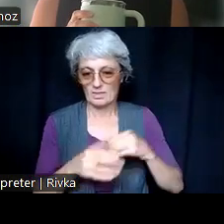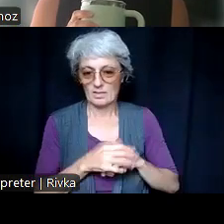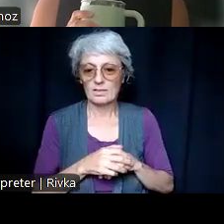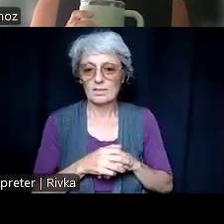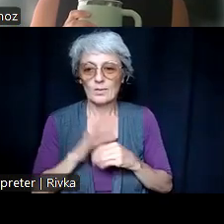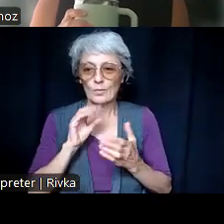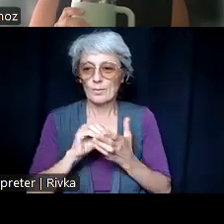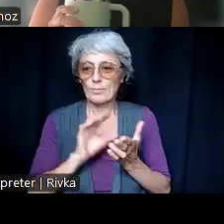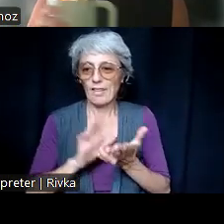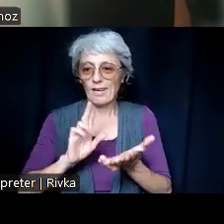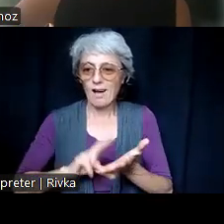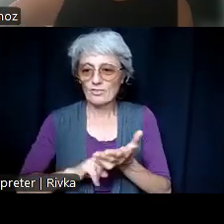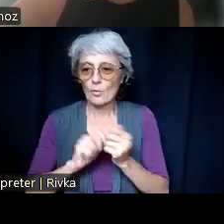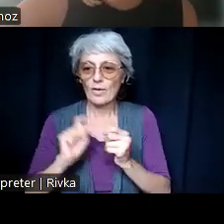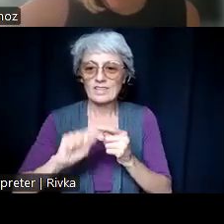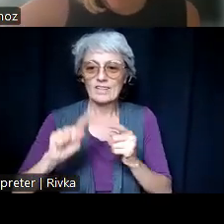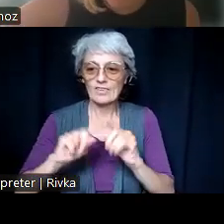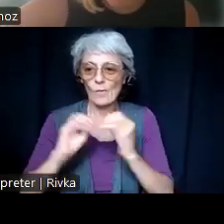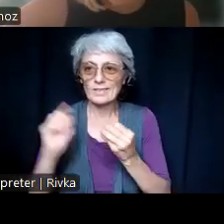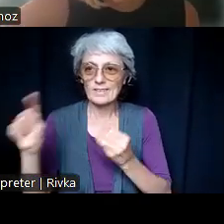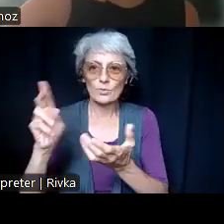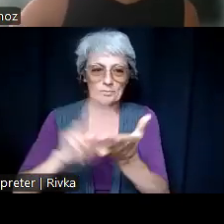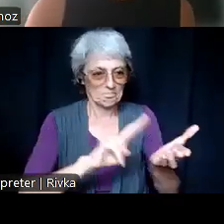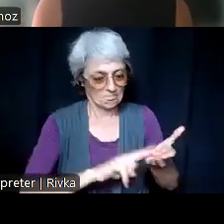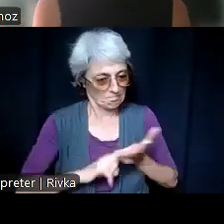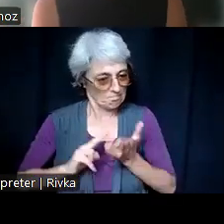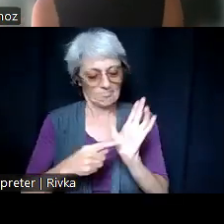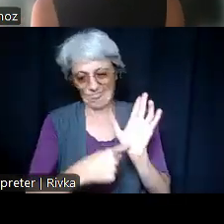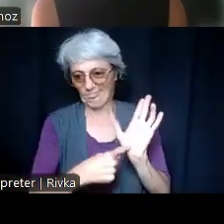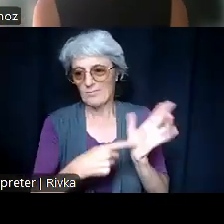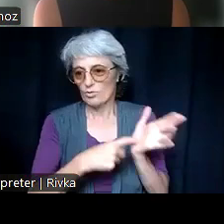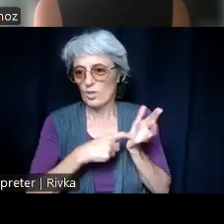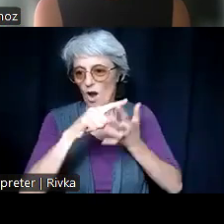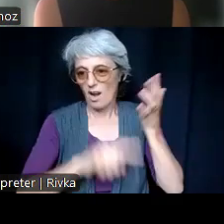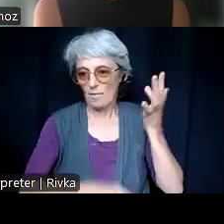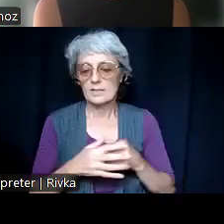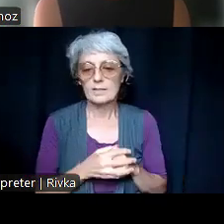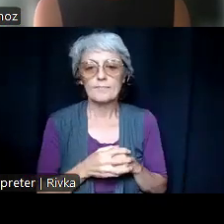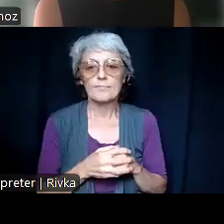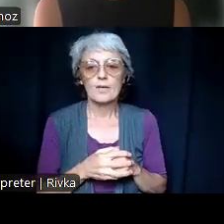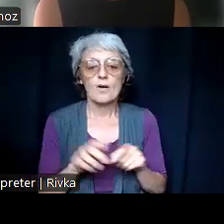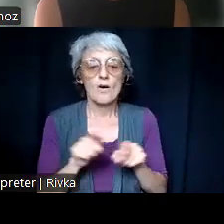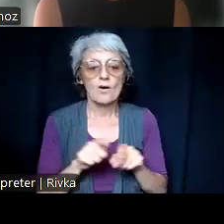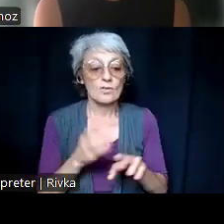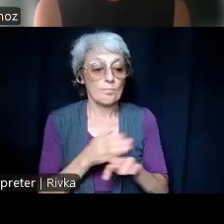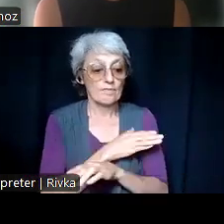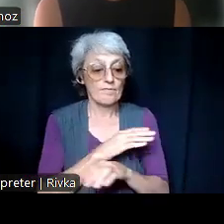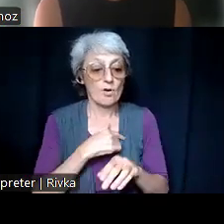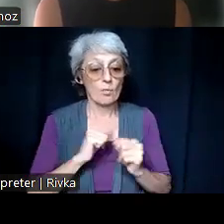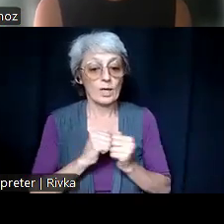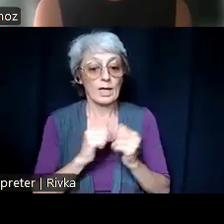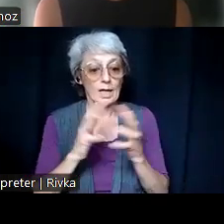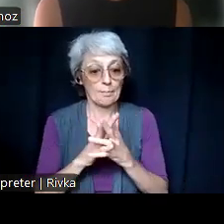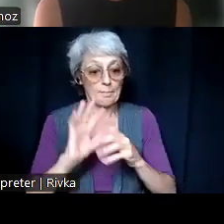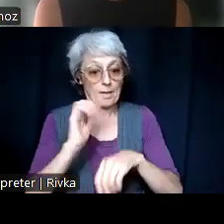all of the entities. And then additionally, we prior to implementation required